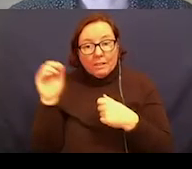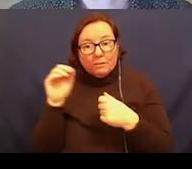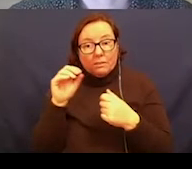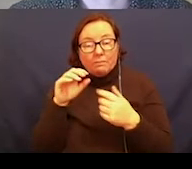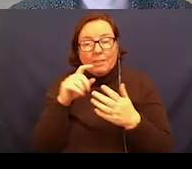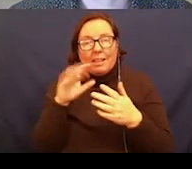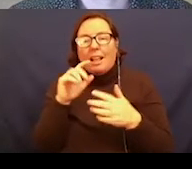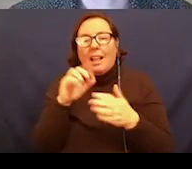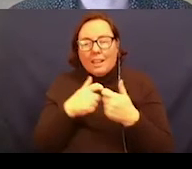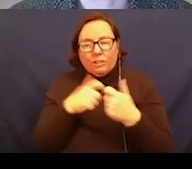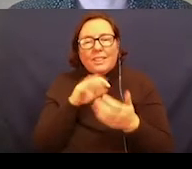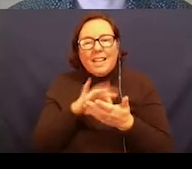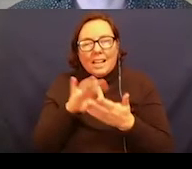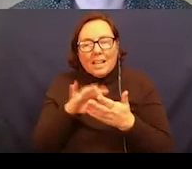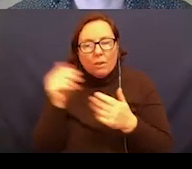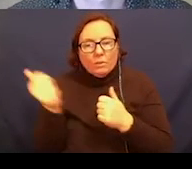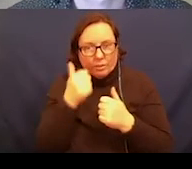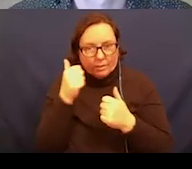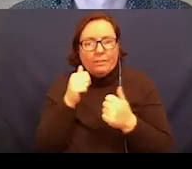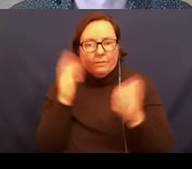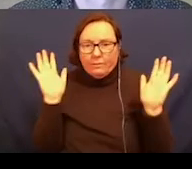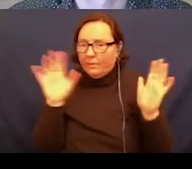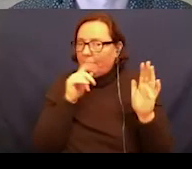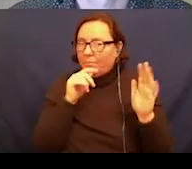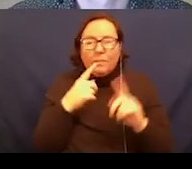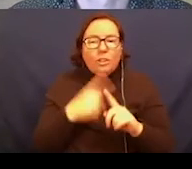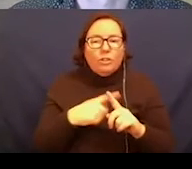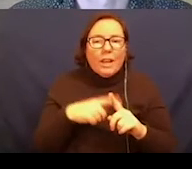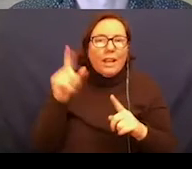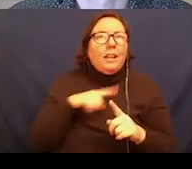This program is only available to Bostonians